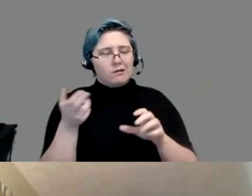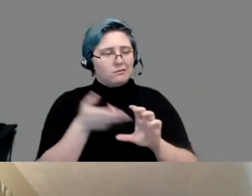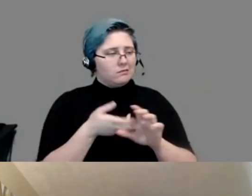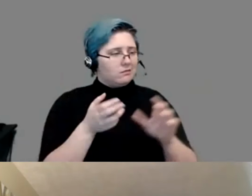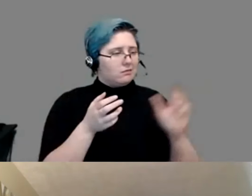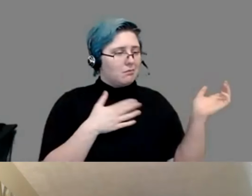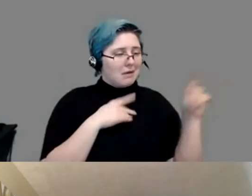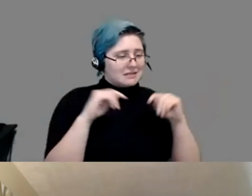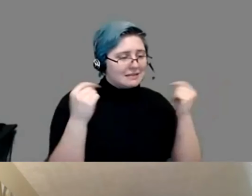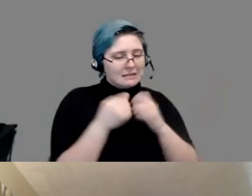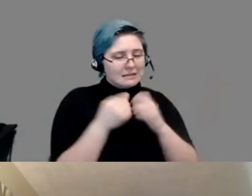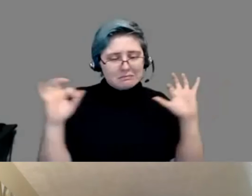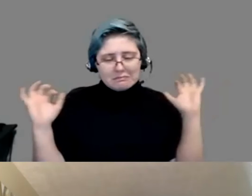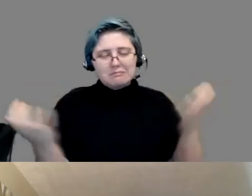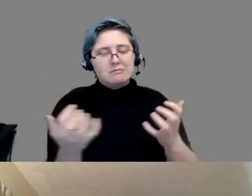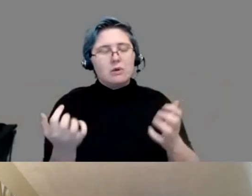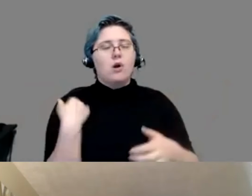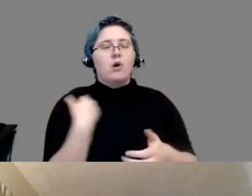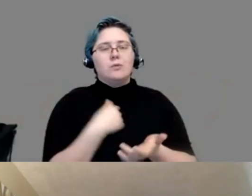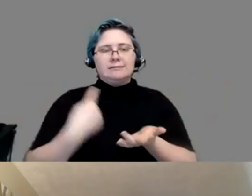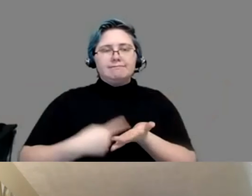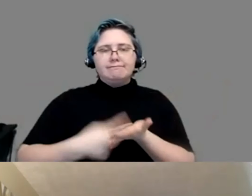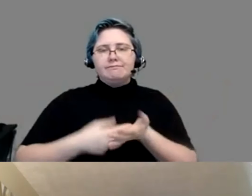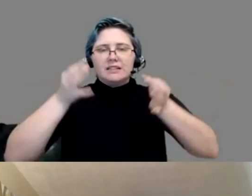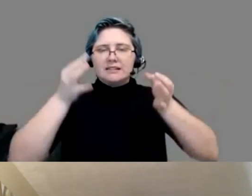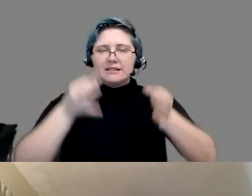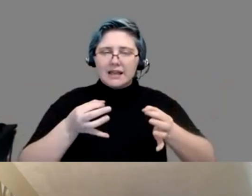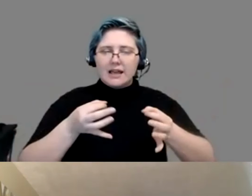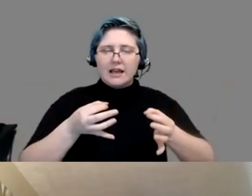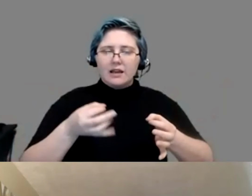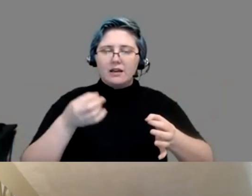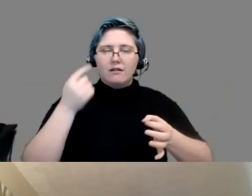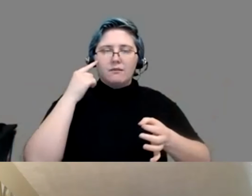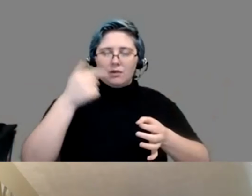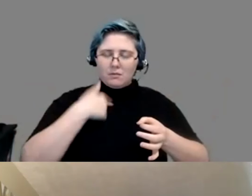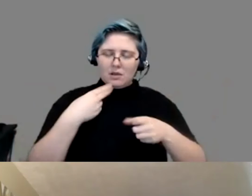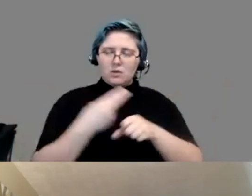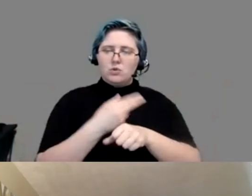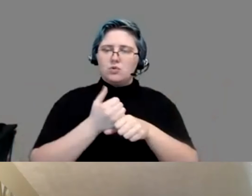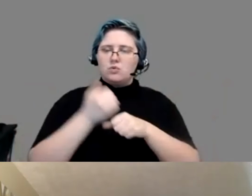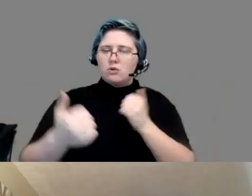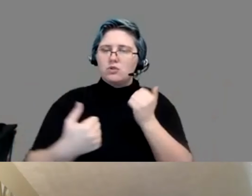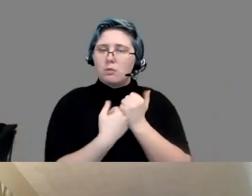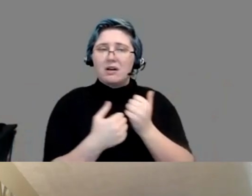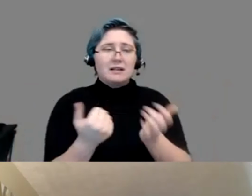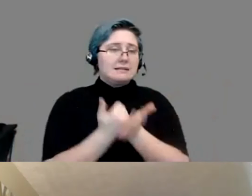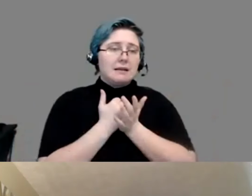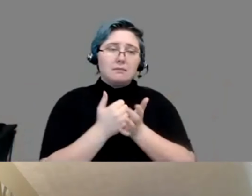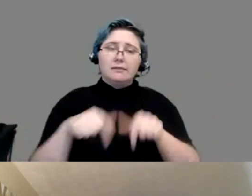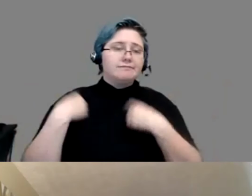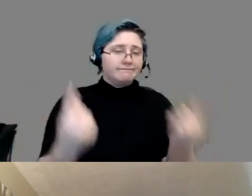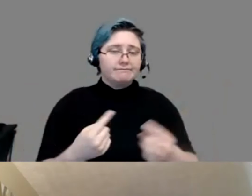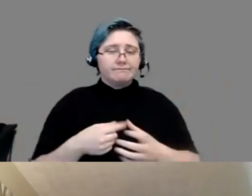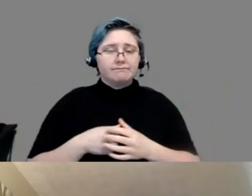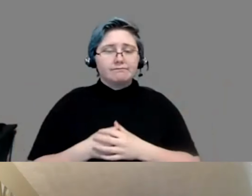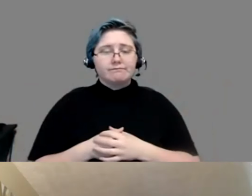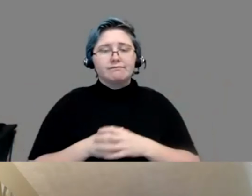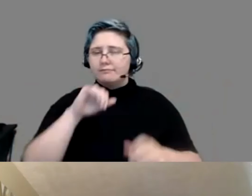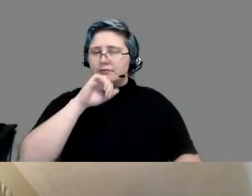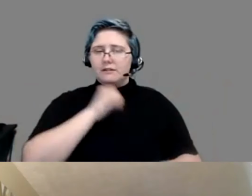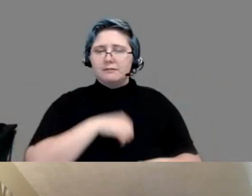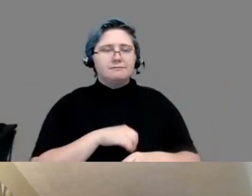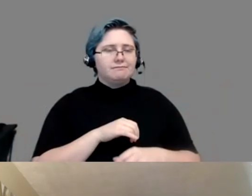rest of my team, and we decided on me some remote support, and it's helped me ever since. Love it.